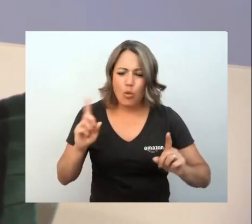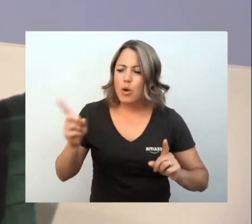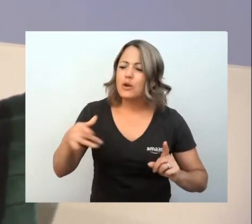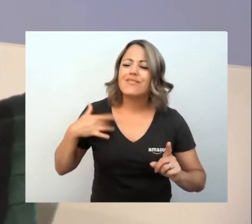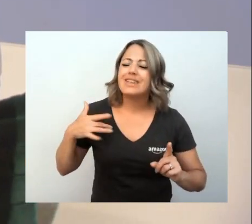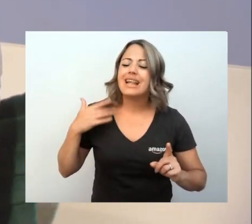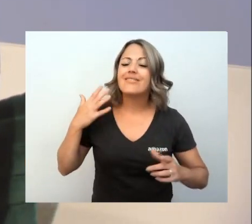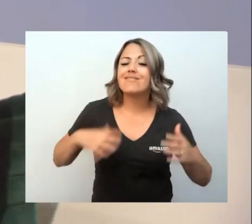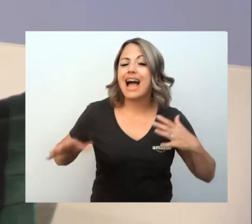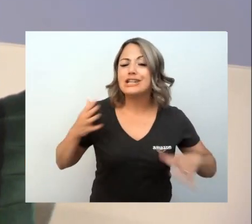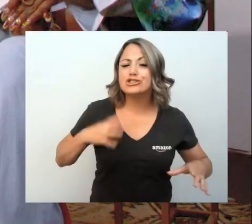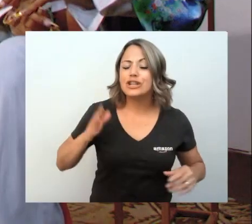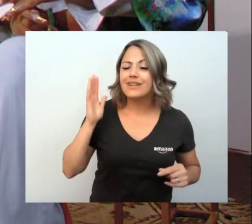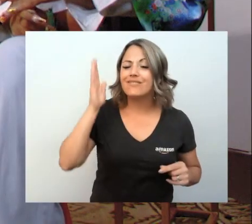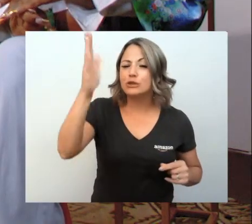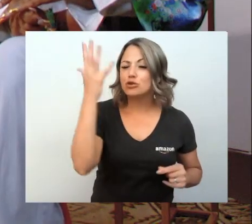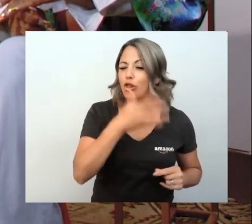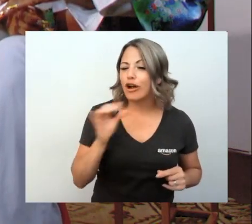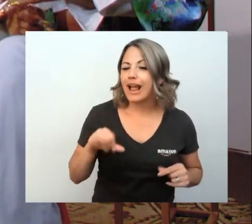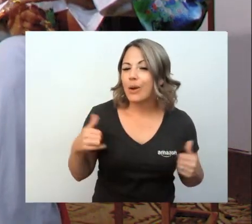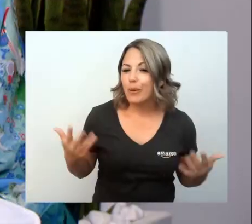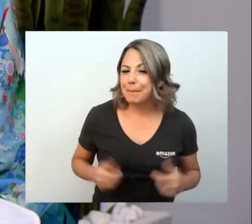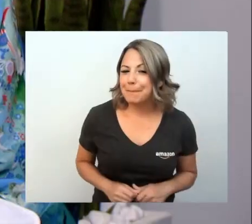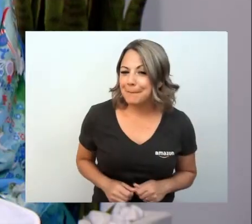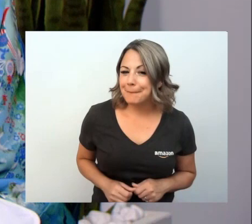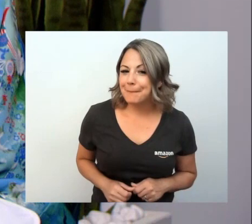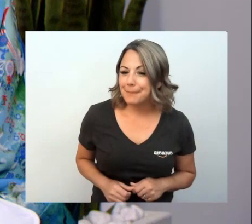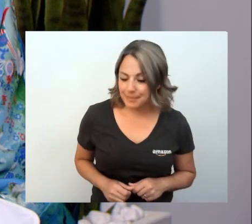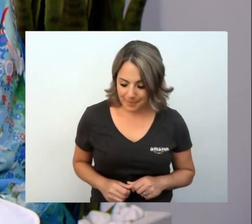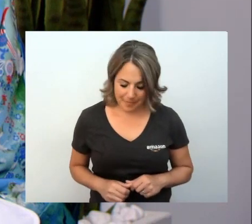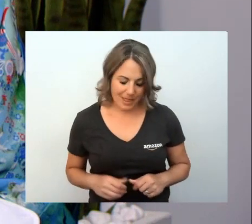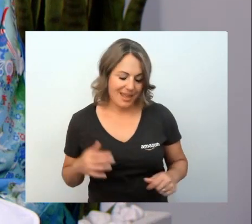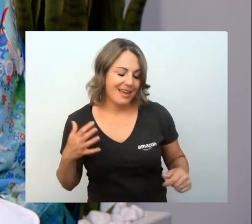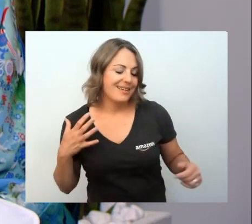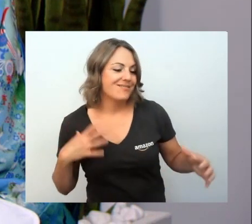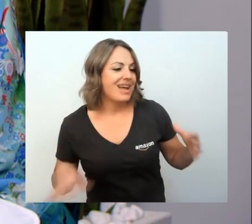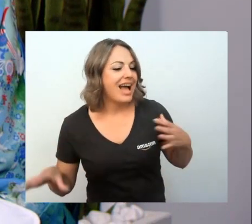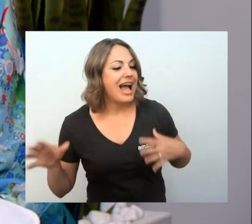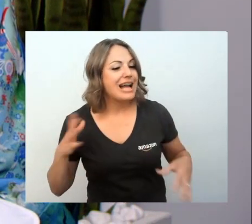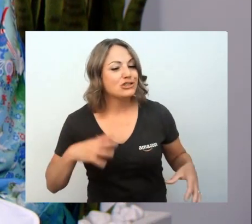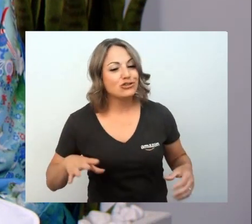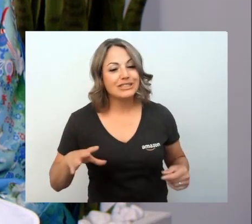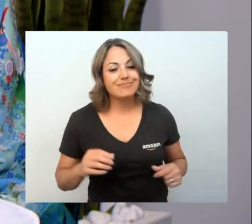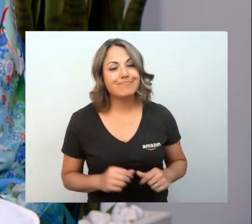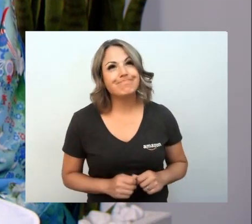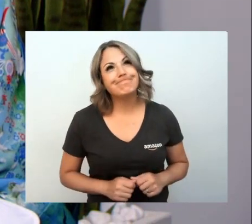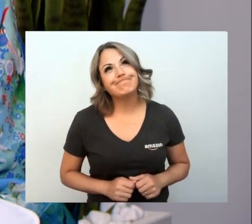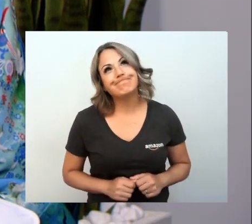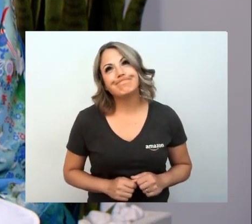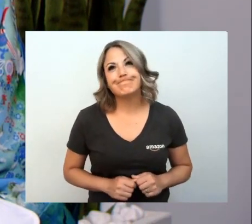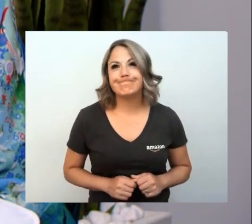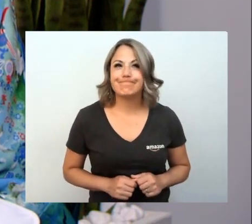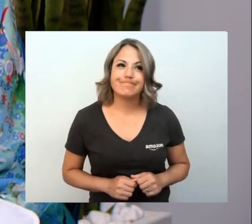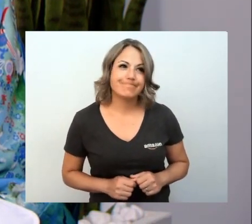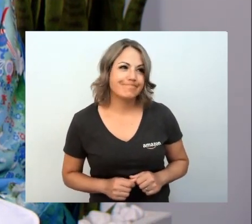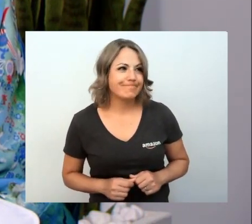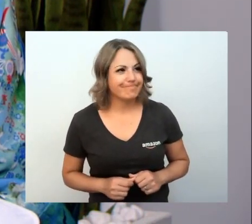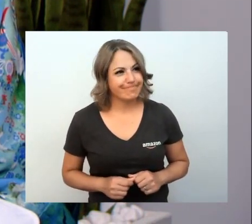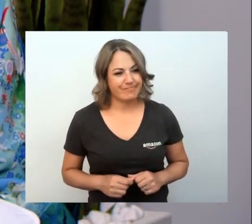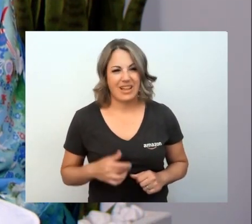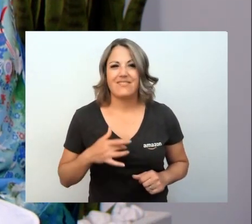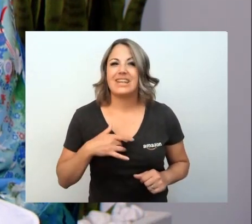is headed for the future? I feel that fashion is headed to a